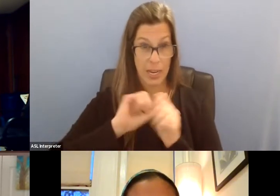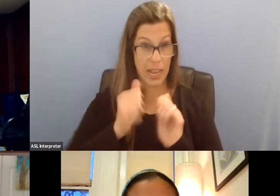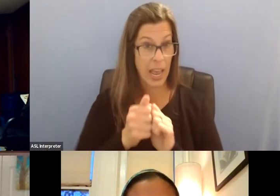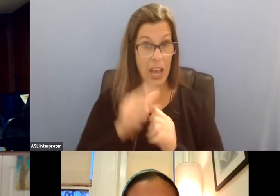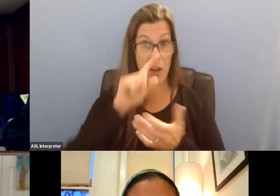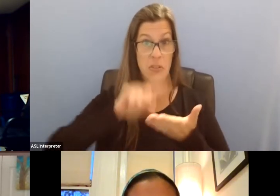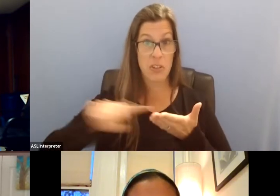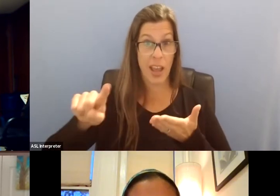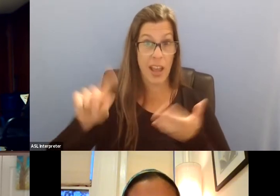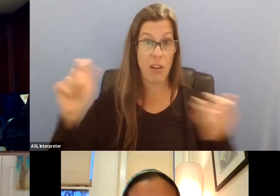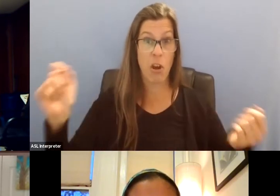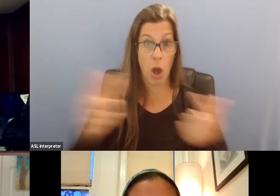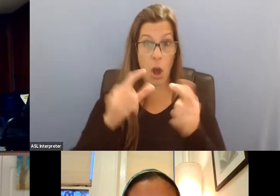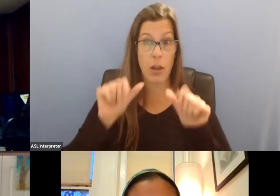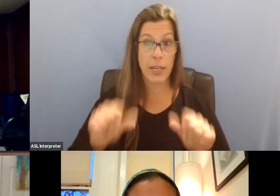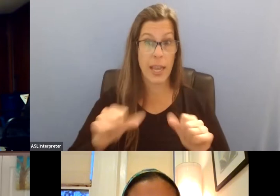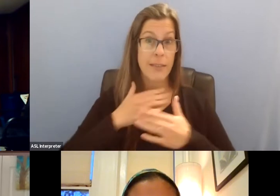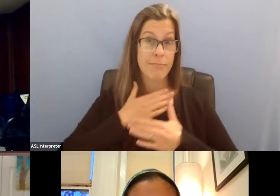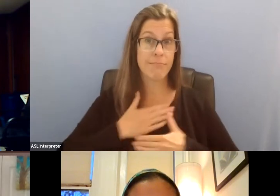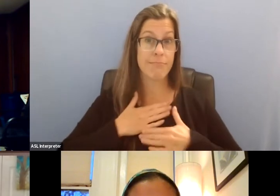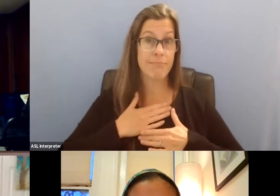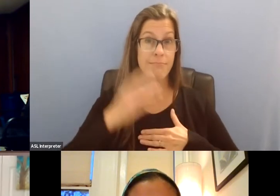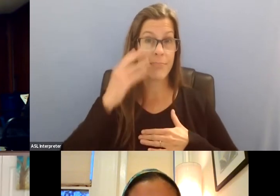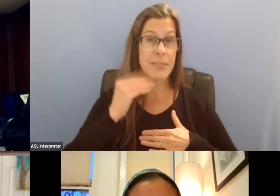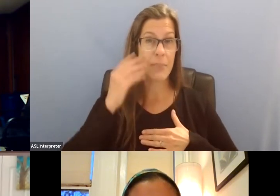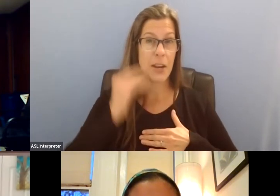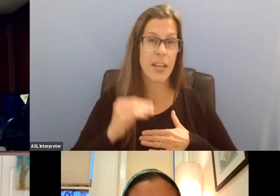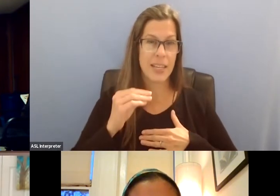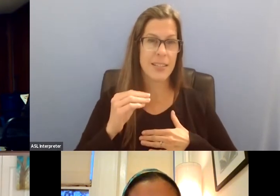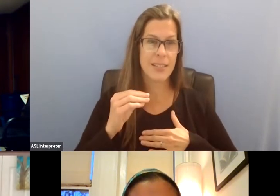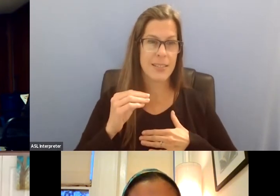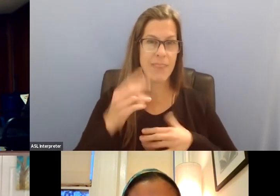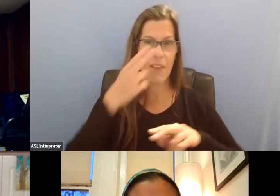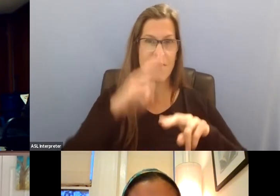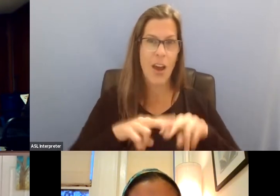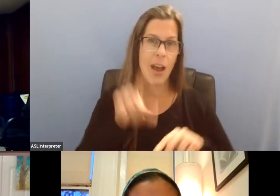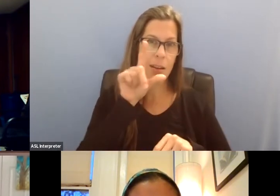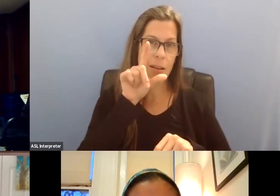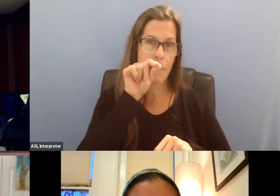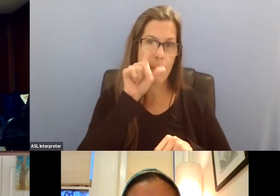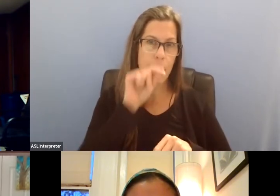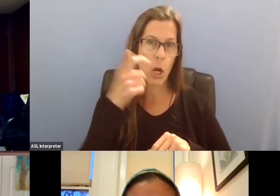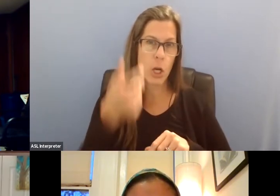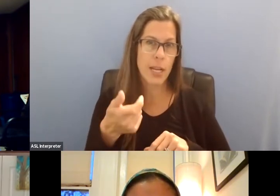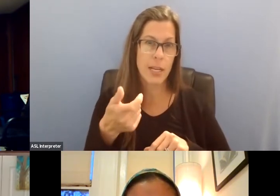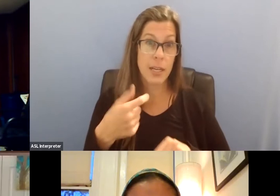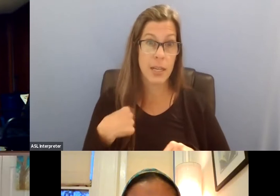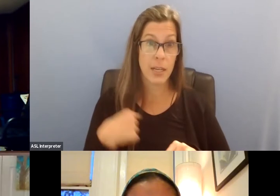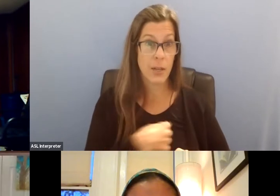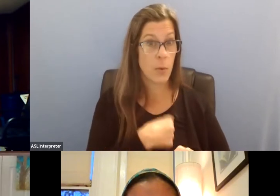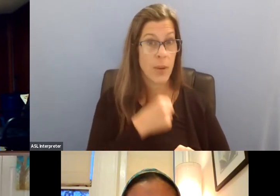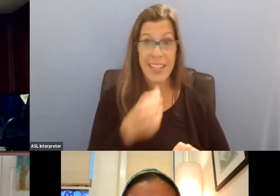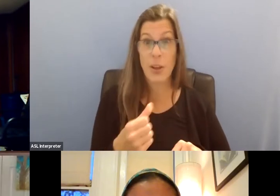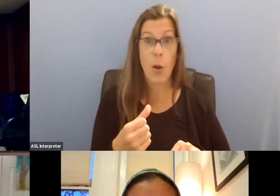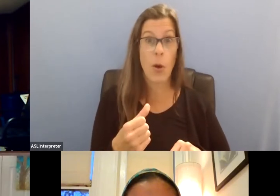can experience the joys of birding. I also just want to make a disclaimer too that we don't make any claim